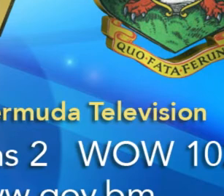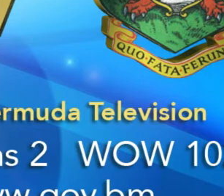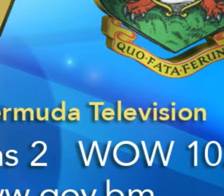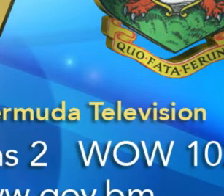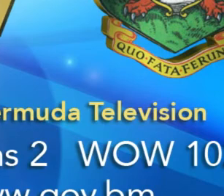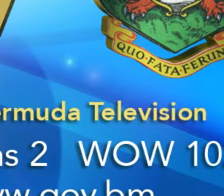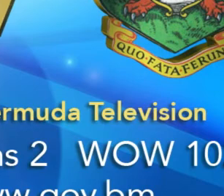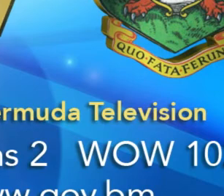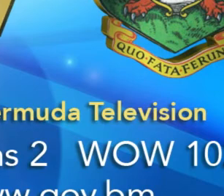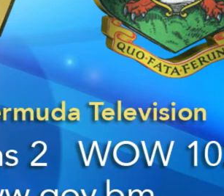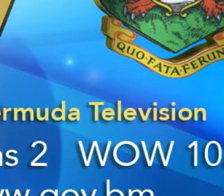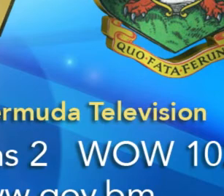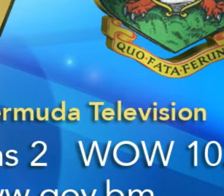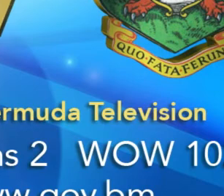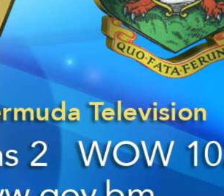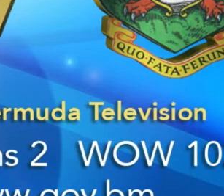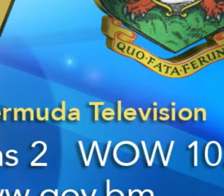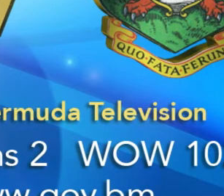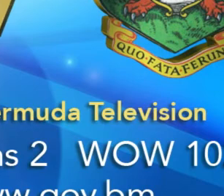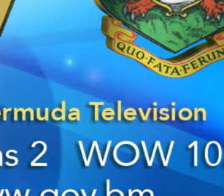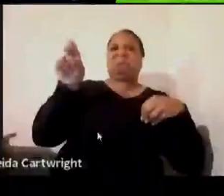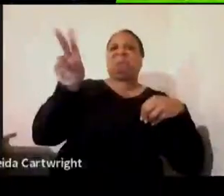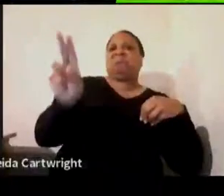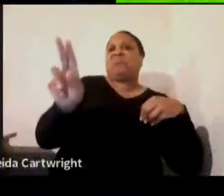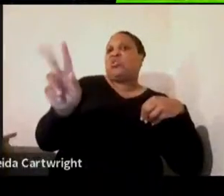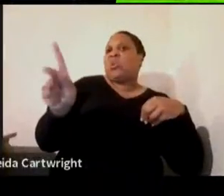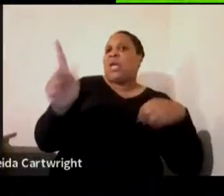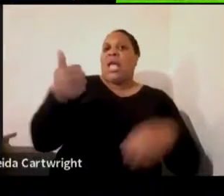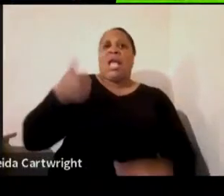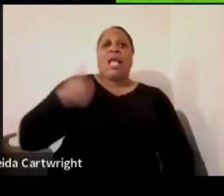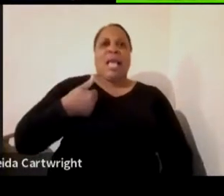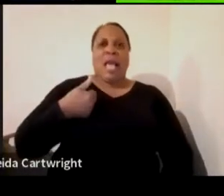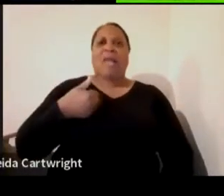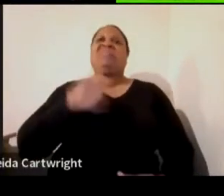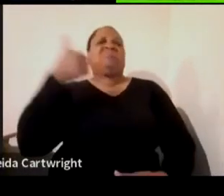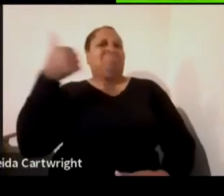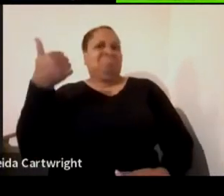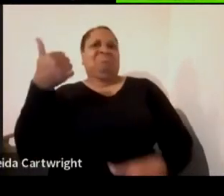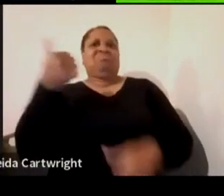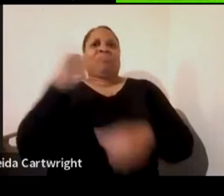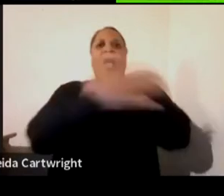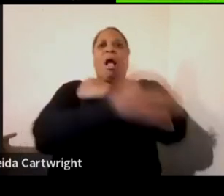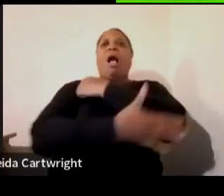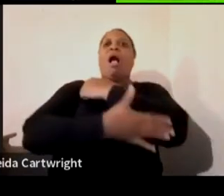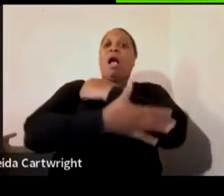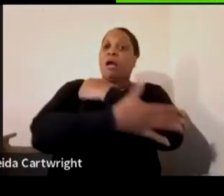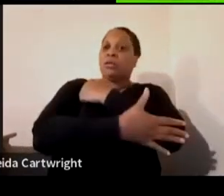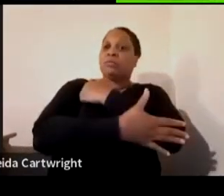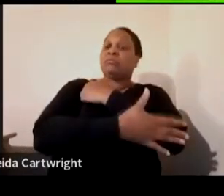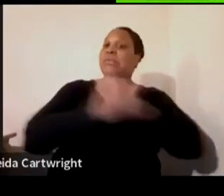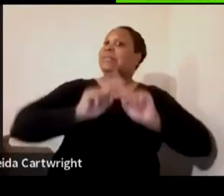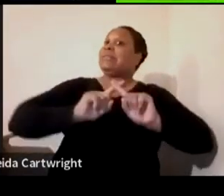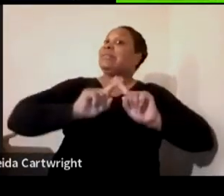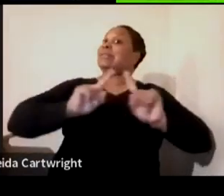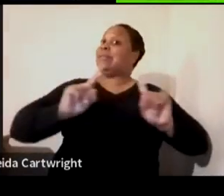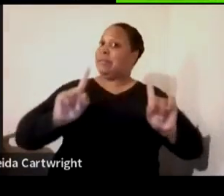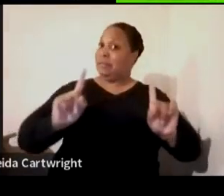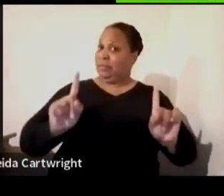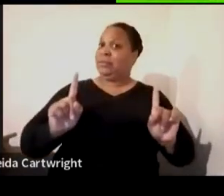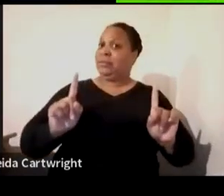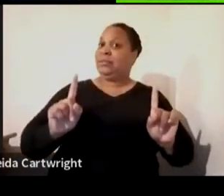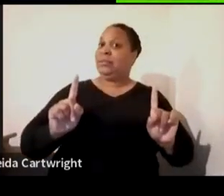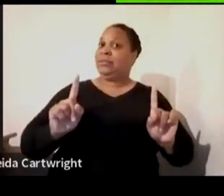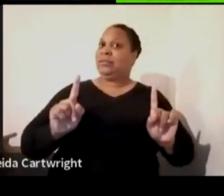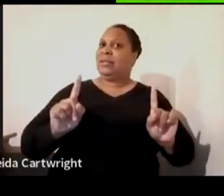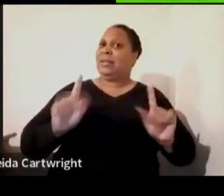the UK and Canada, among other countries. And it's different in terms of the